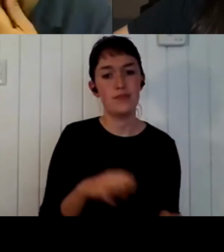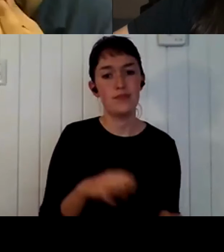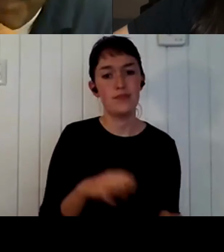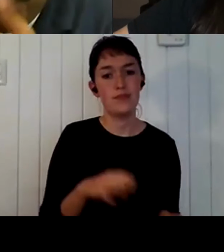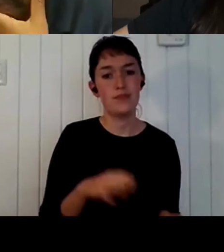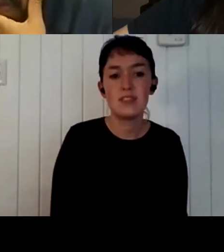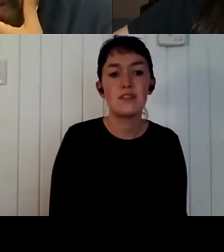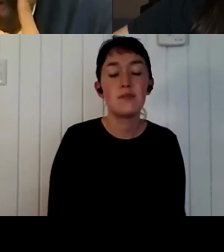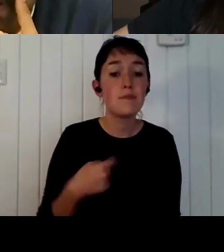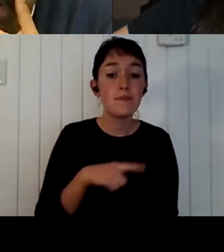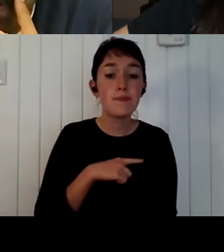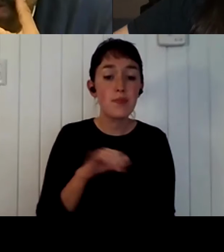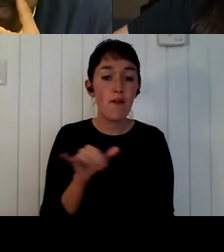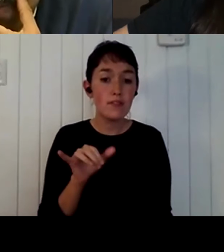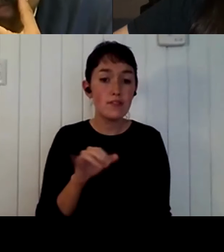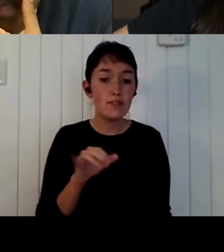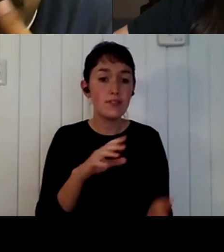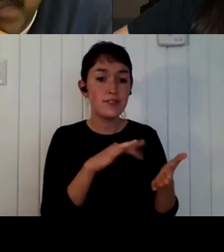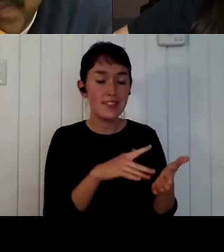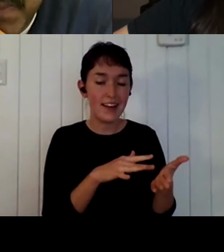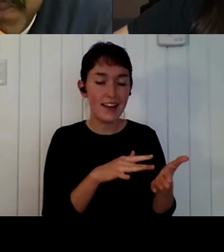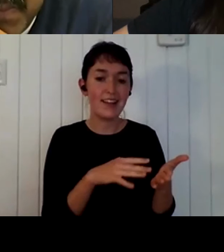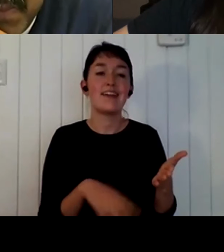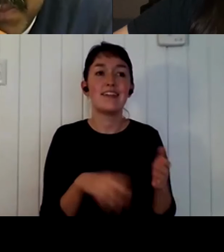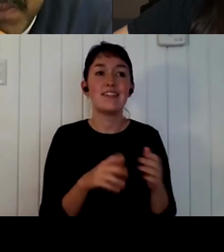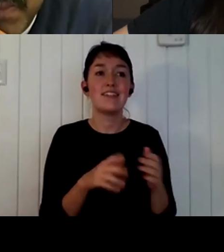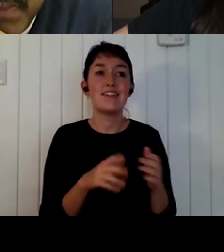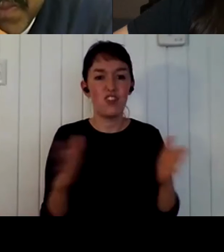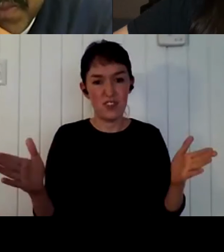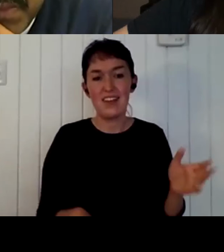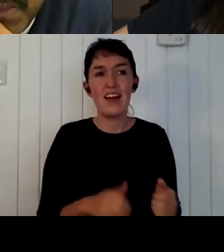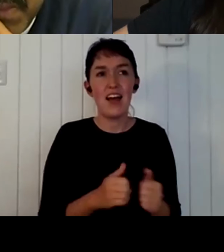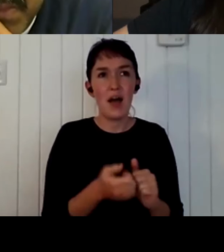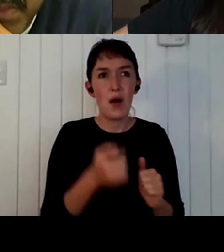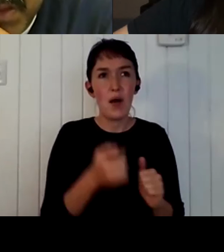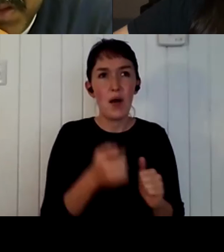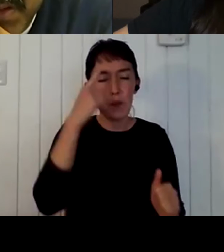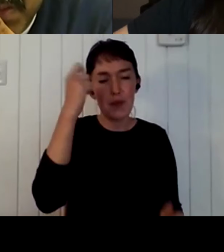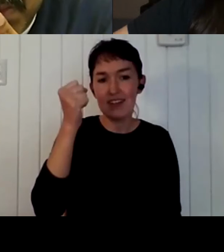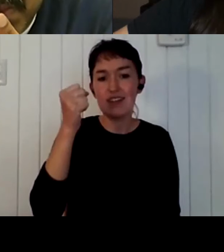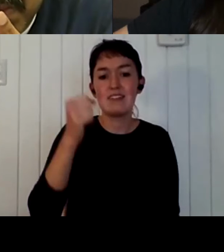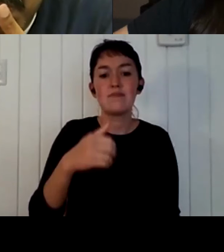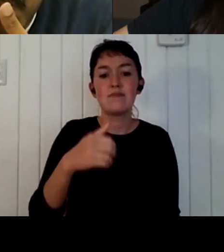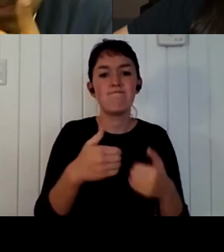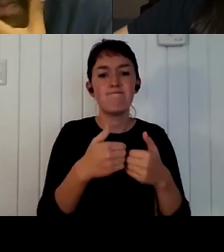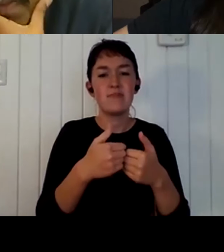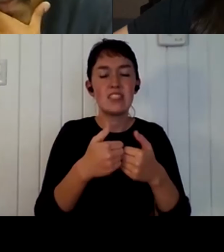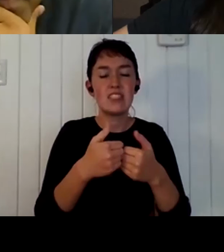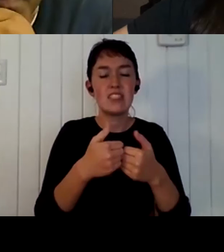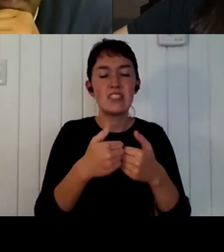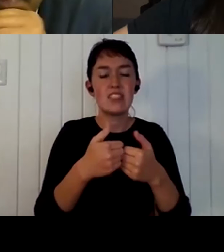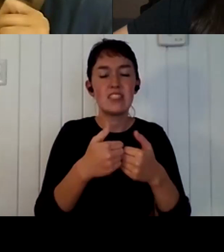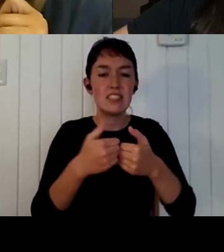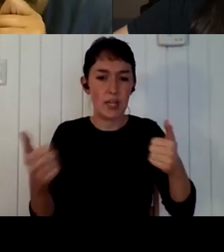also study is generally how sort of memory, even separate from sleep. And one of the